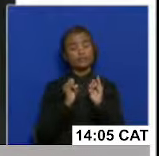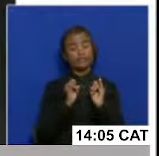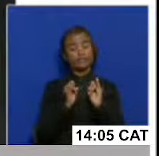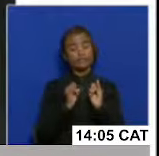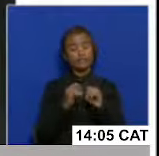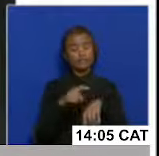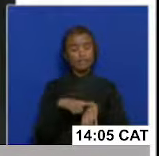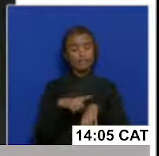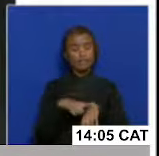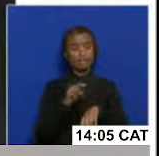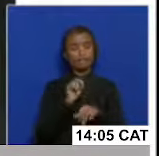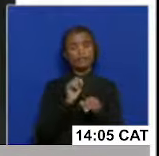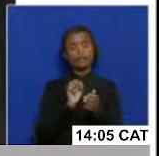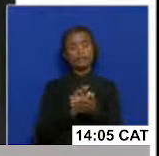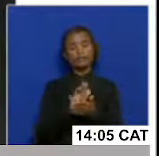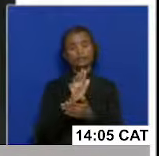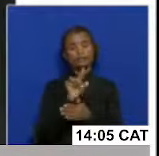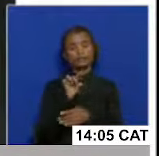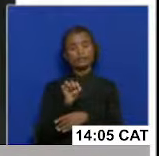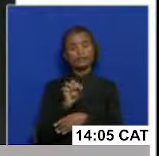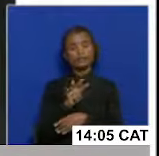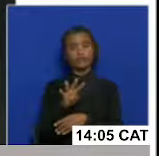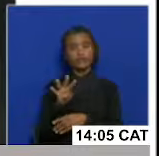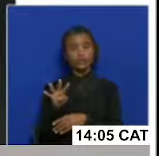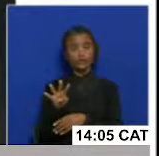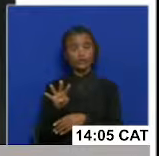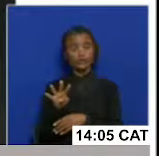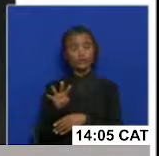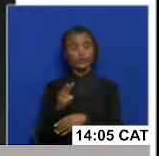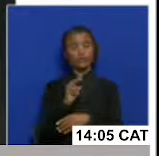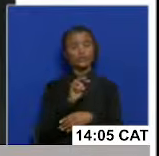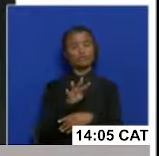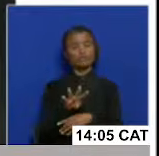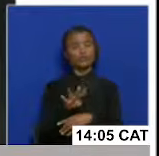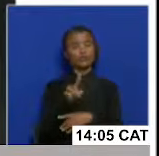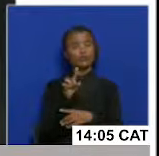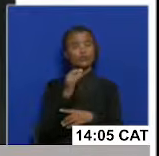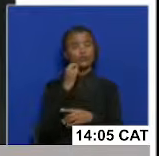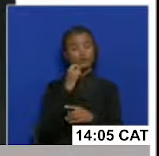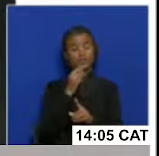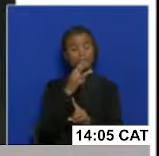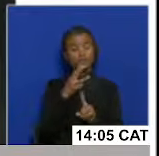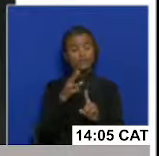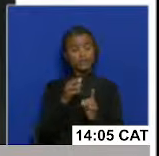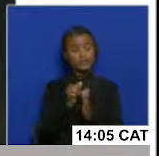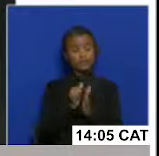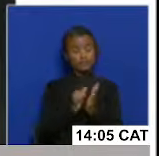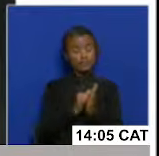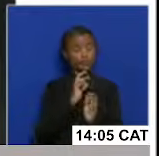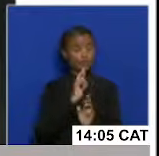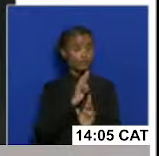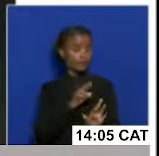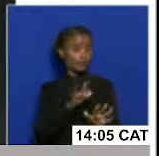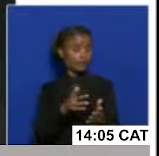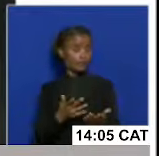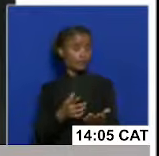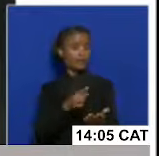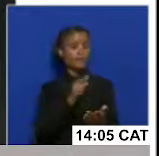respond to the warning statement and you say, "Hi, can't you say informer instead